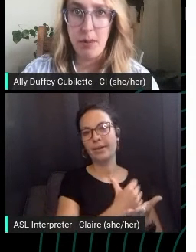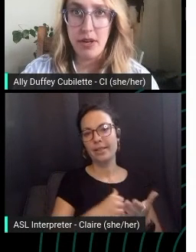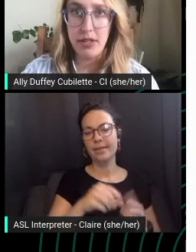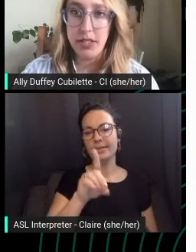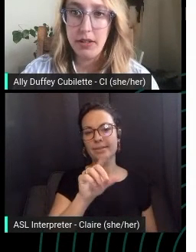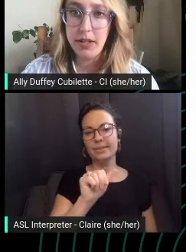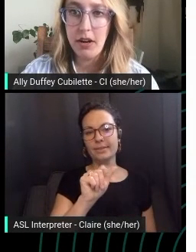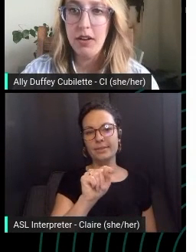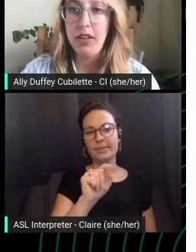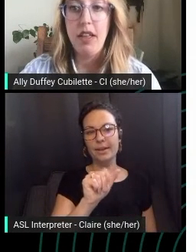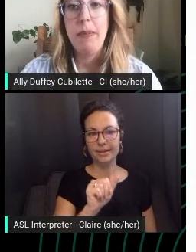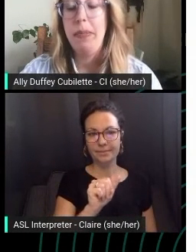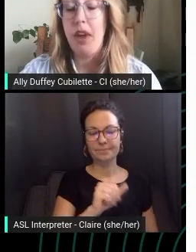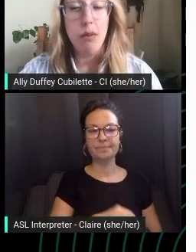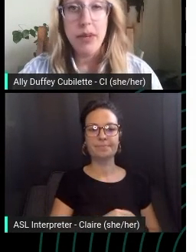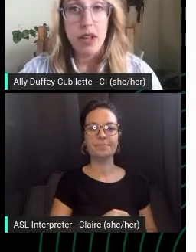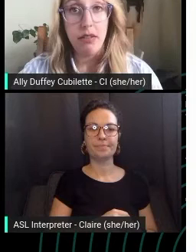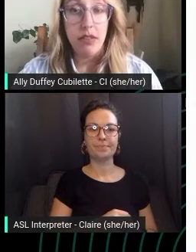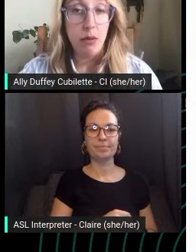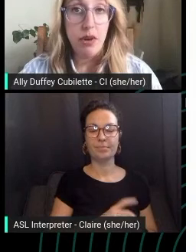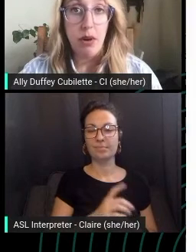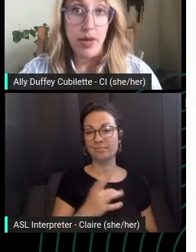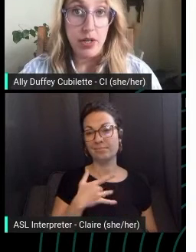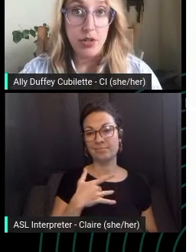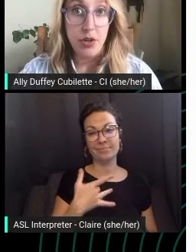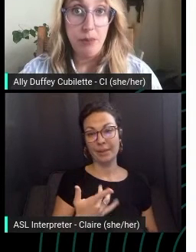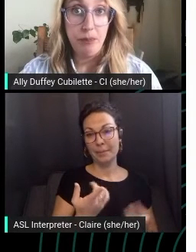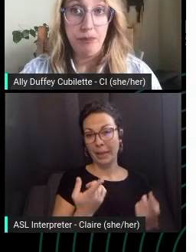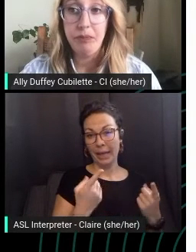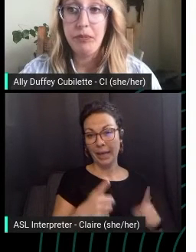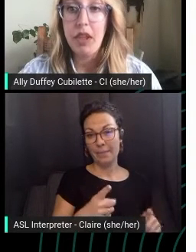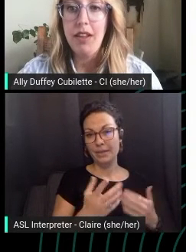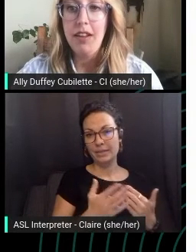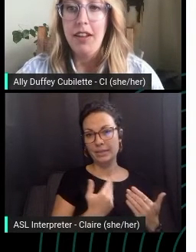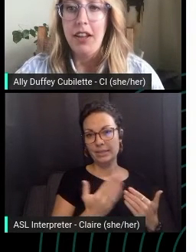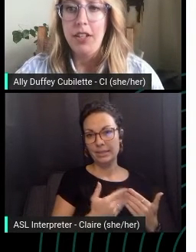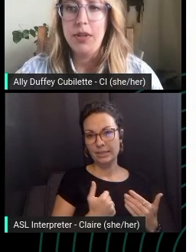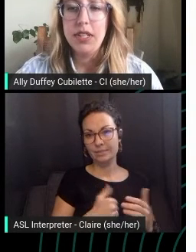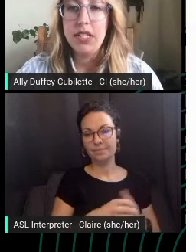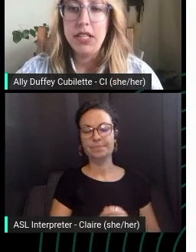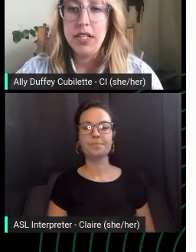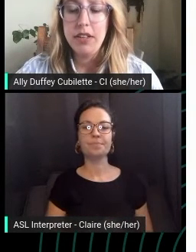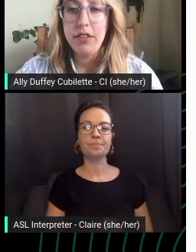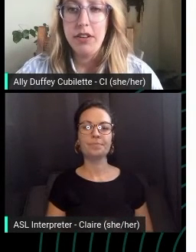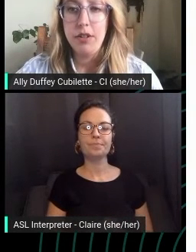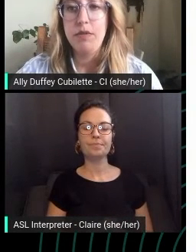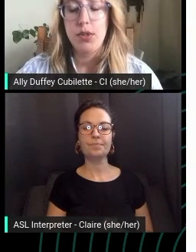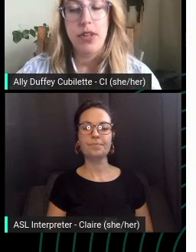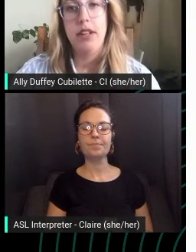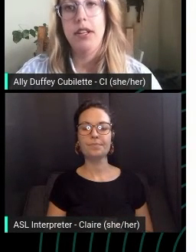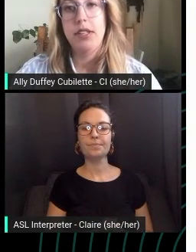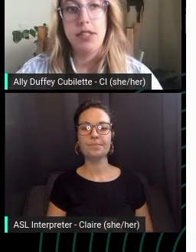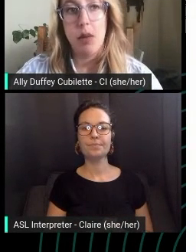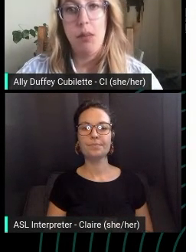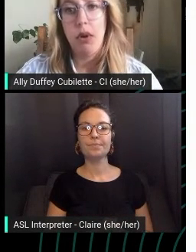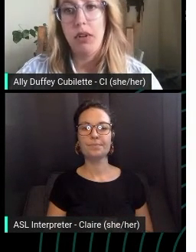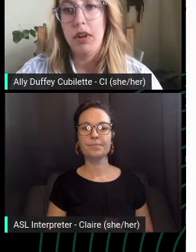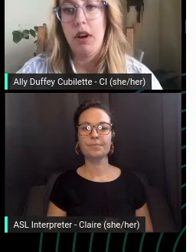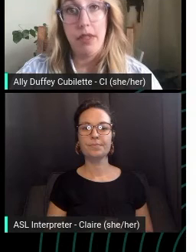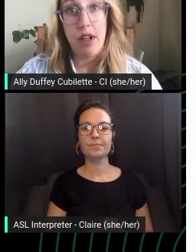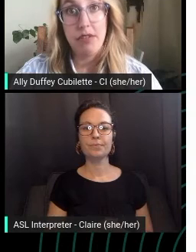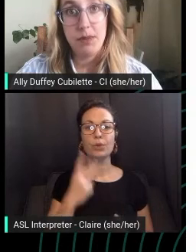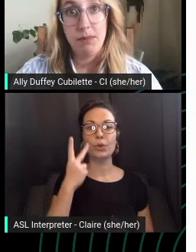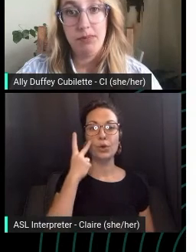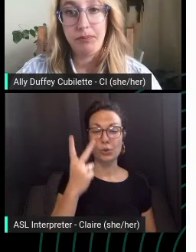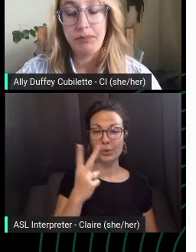properly formatted data layer, that would be it. That would be all we needed to do. You can see the Universal Analytics example